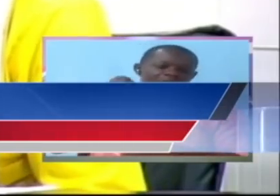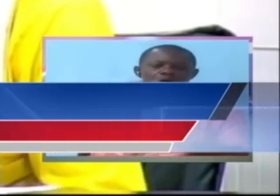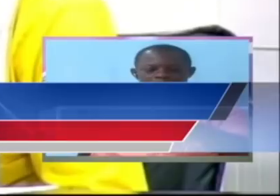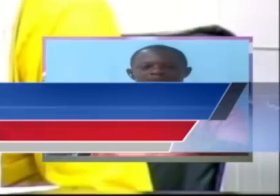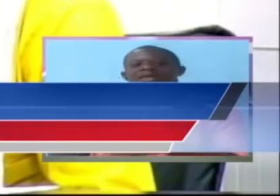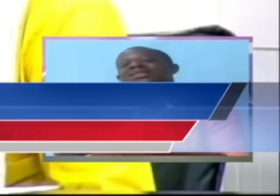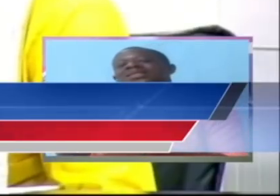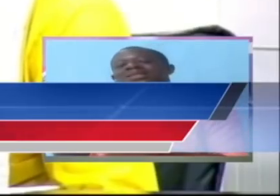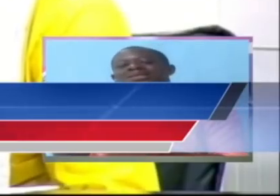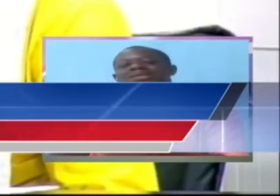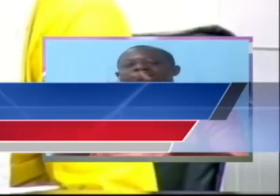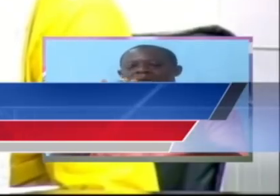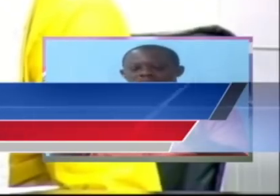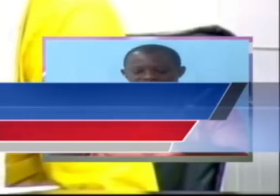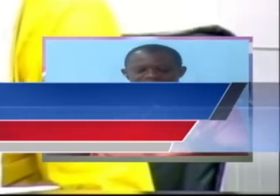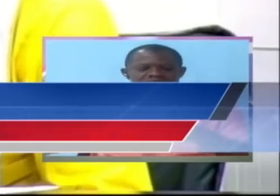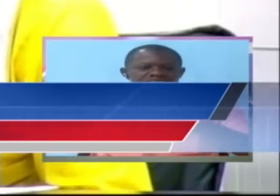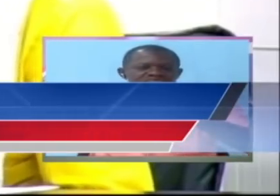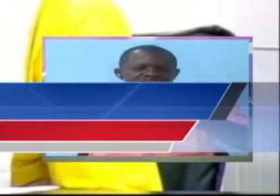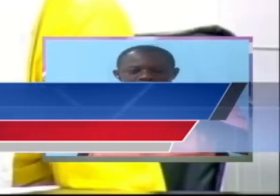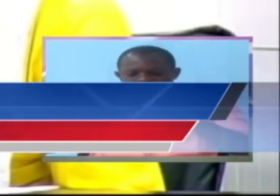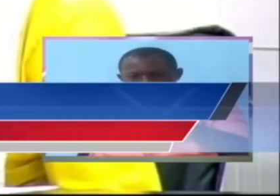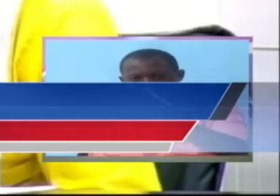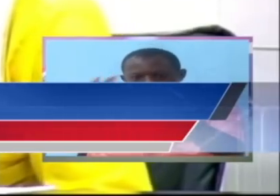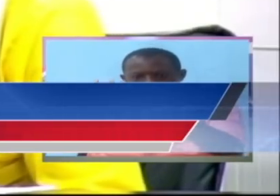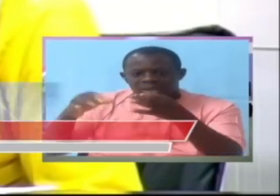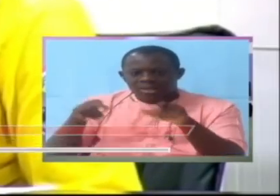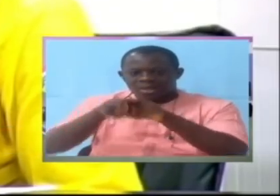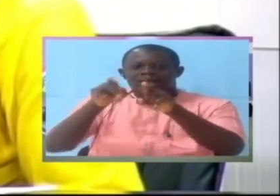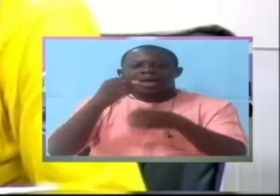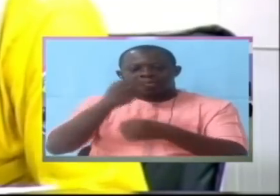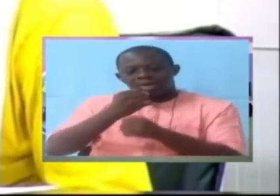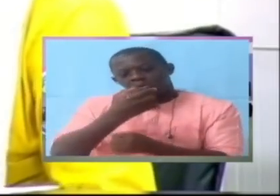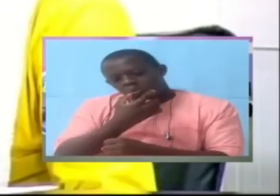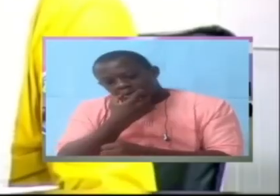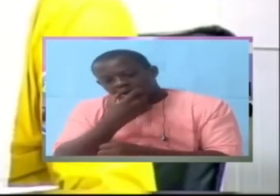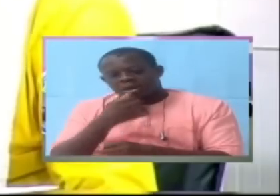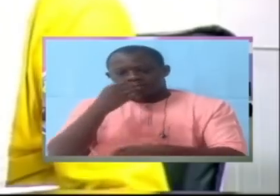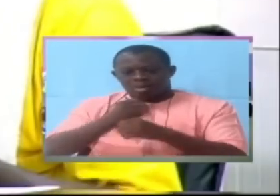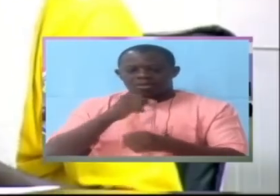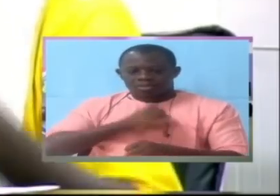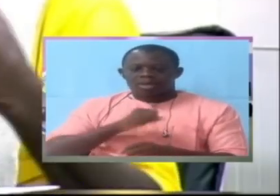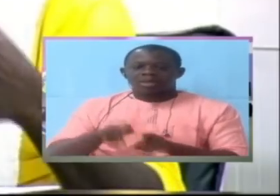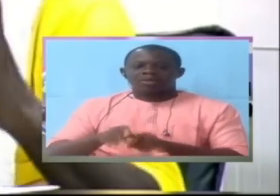And at the time when all my joints went limp, they made me to lie down.